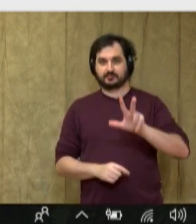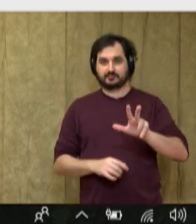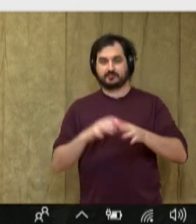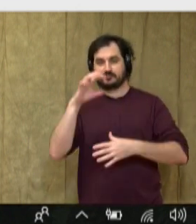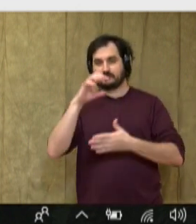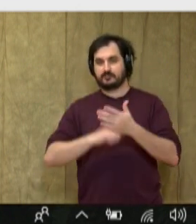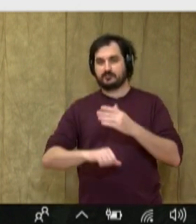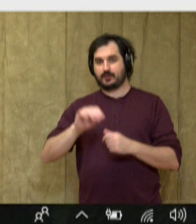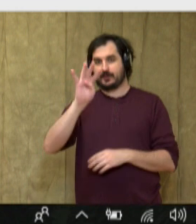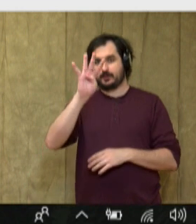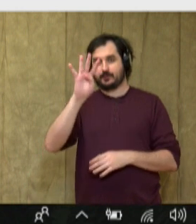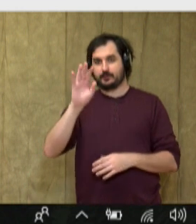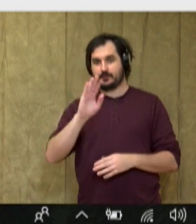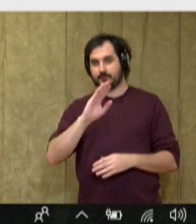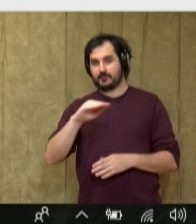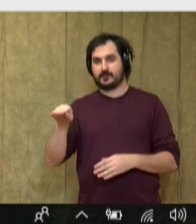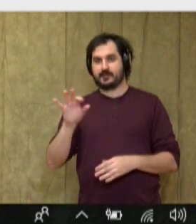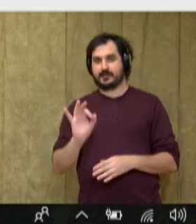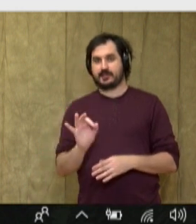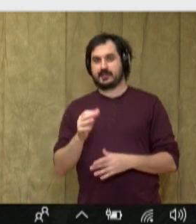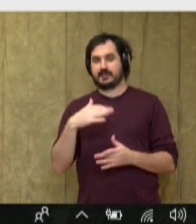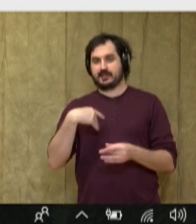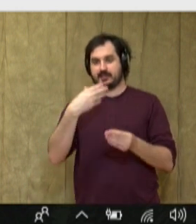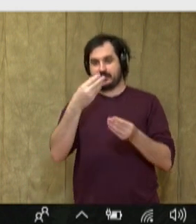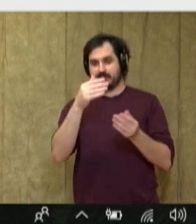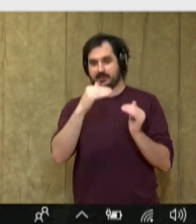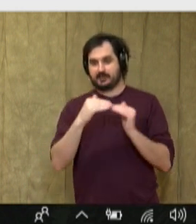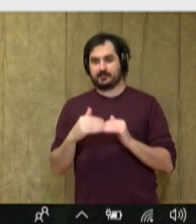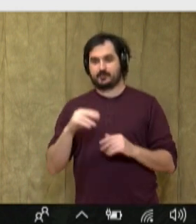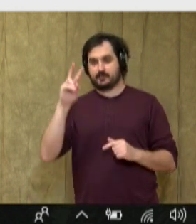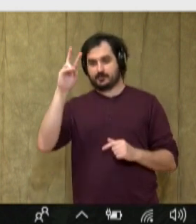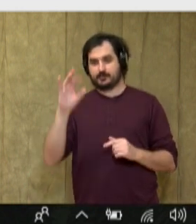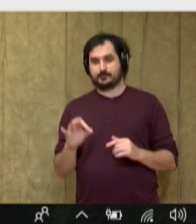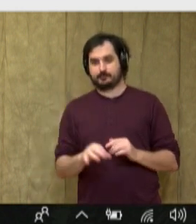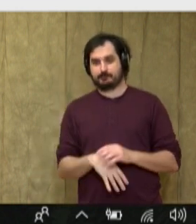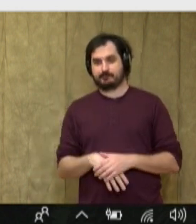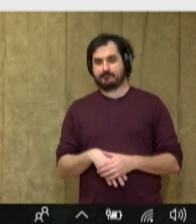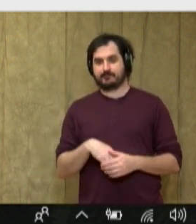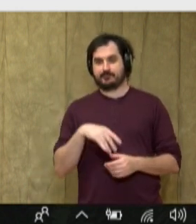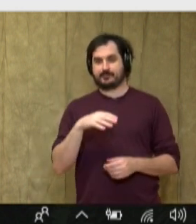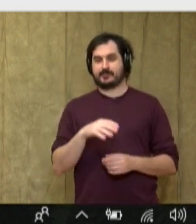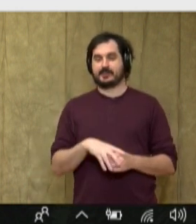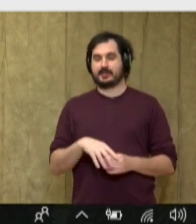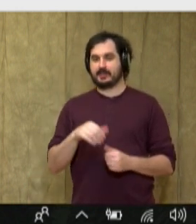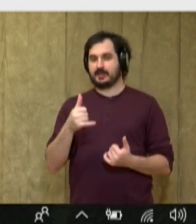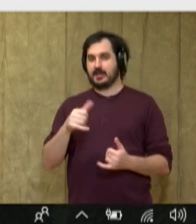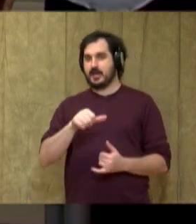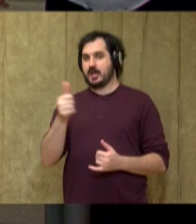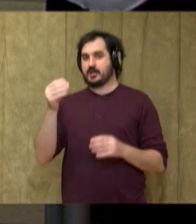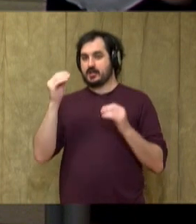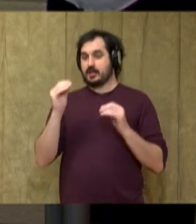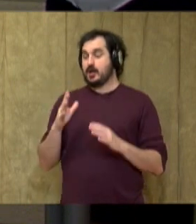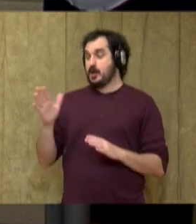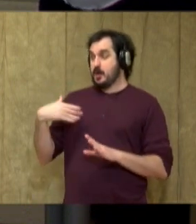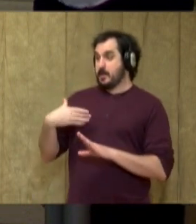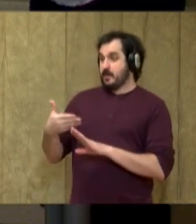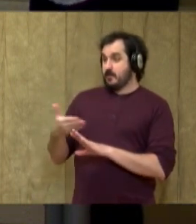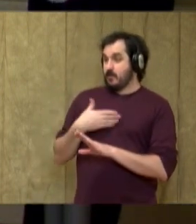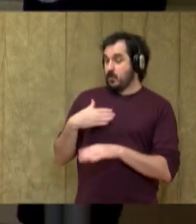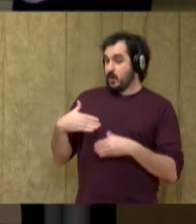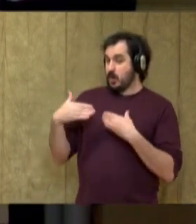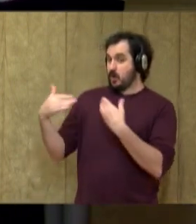equals 2/9. All right, before we go on, I wanted to ask you guys to take a look for just a